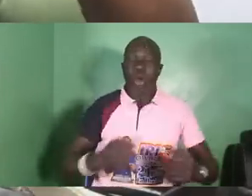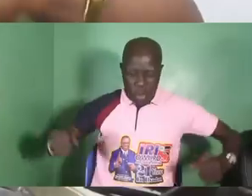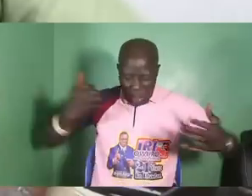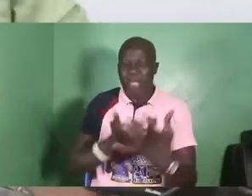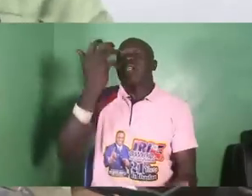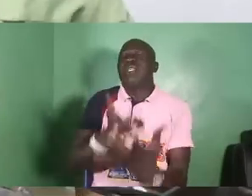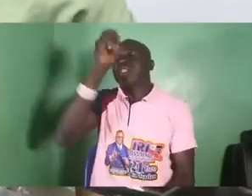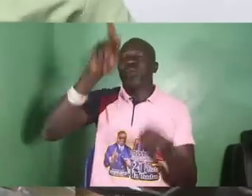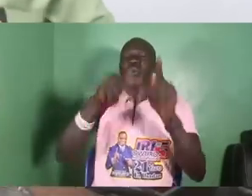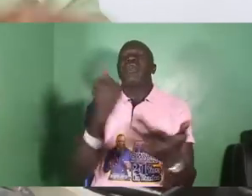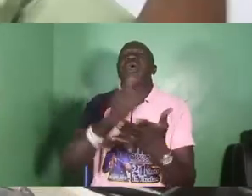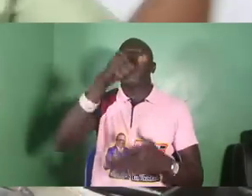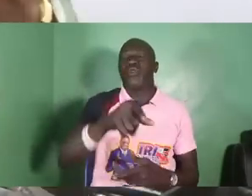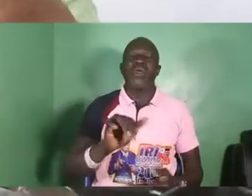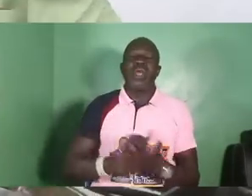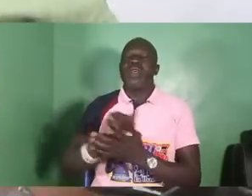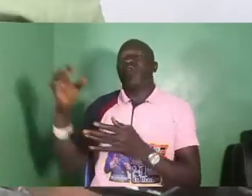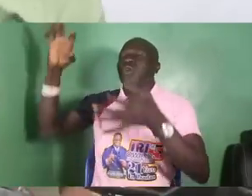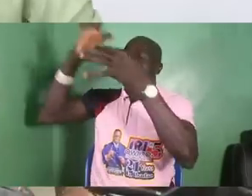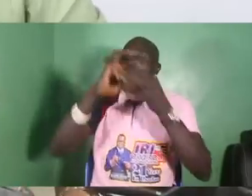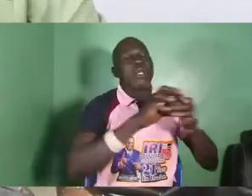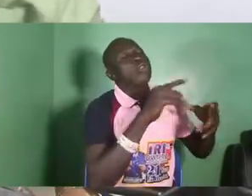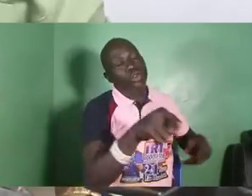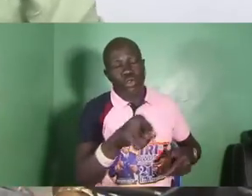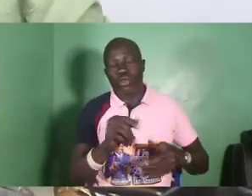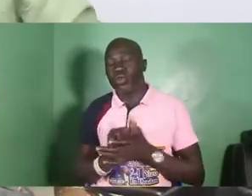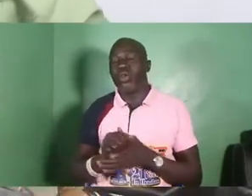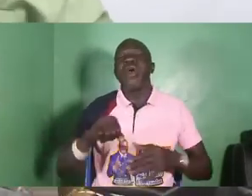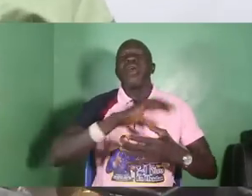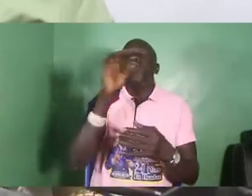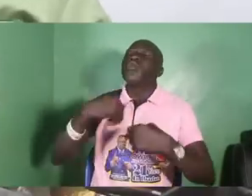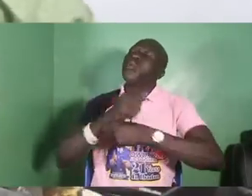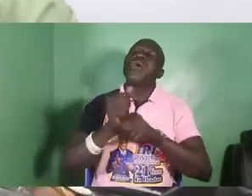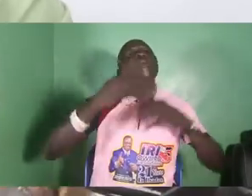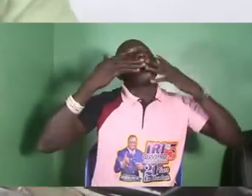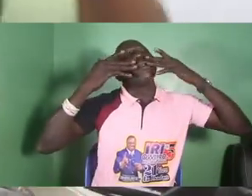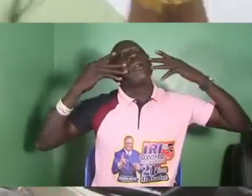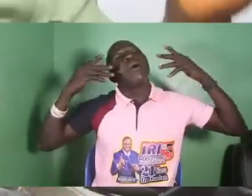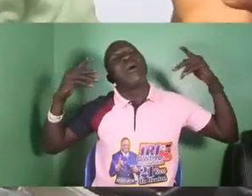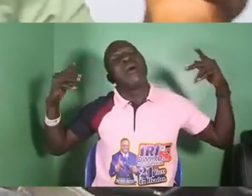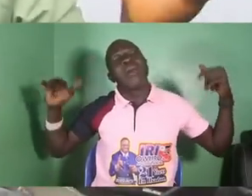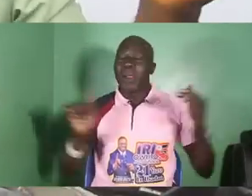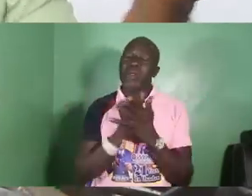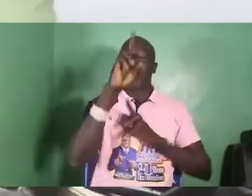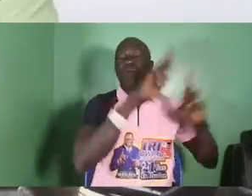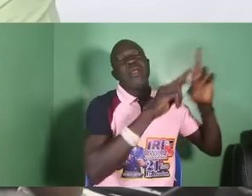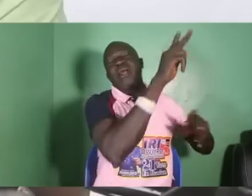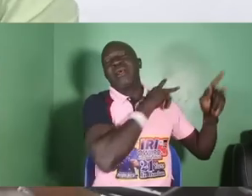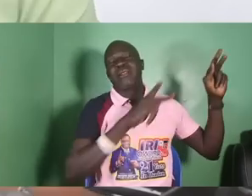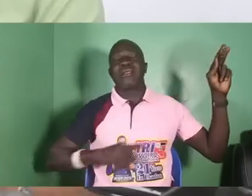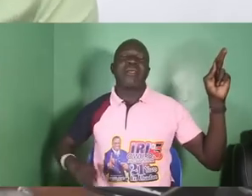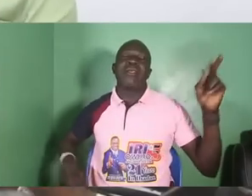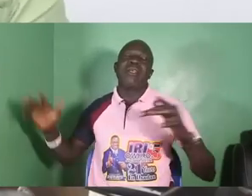not son, I'll connect you. I'll pardon you. Why does she be